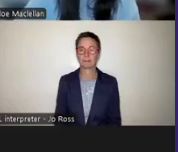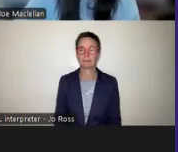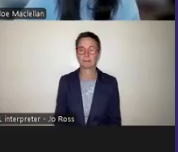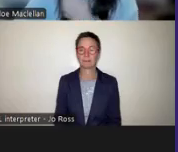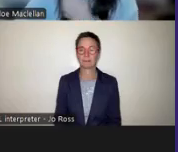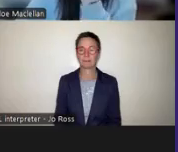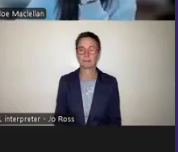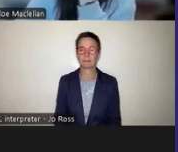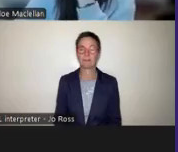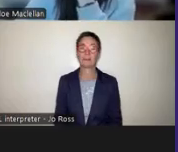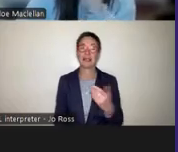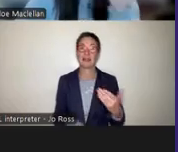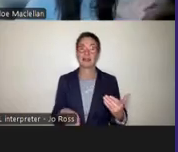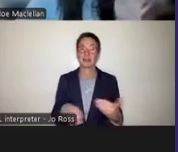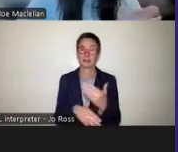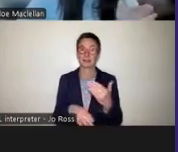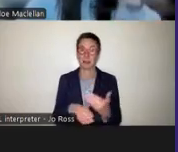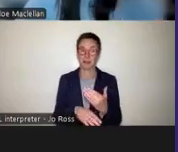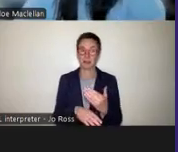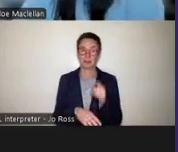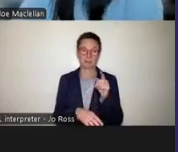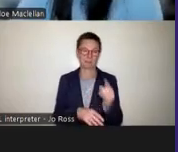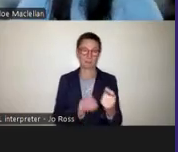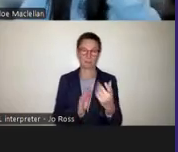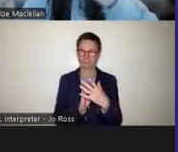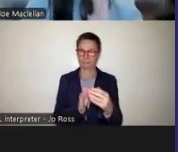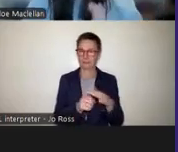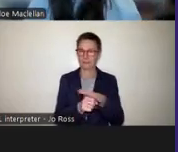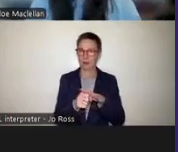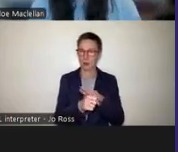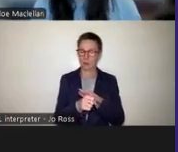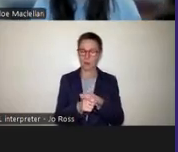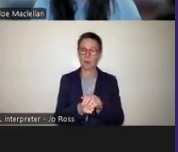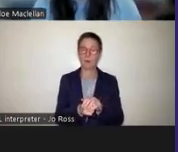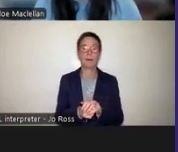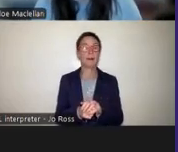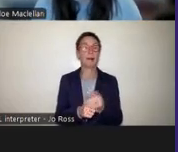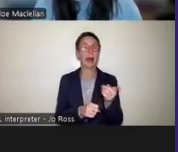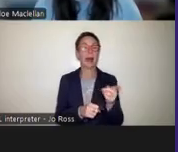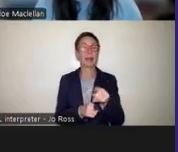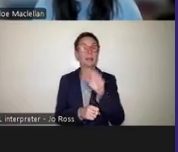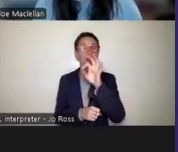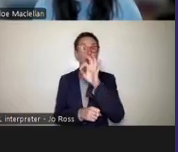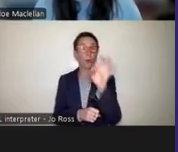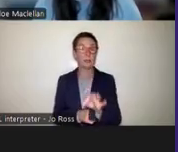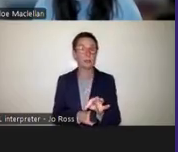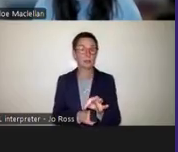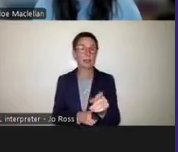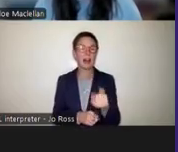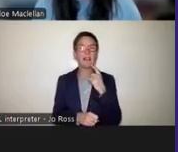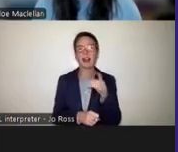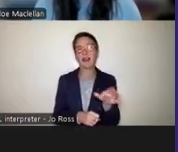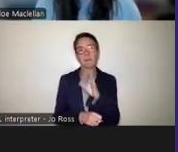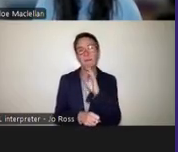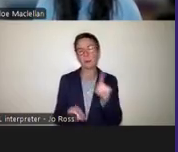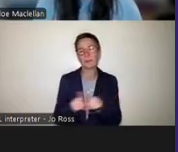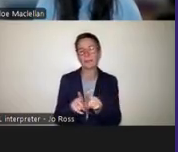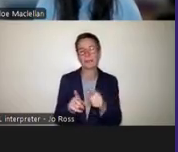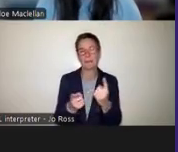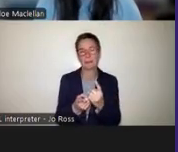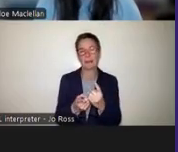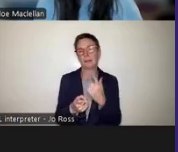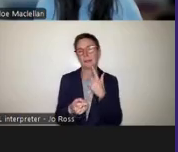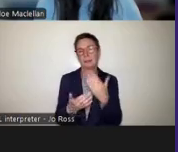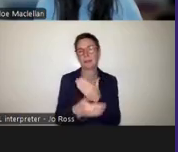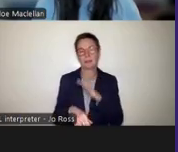So the task is, we've got a scenario on the left and some key questions on the right. I think we'll all do the same one to save time, but I'll